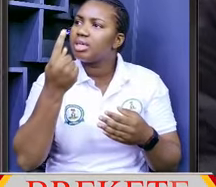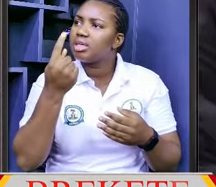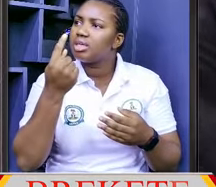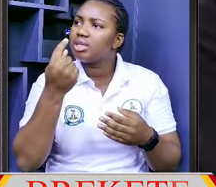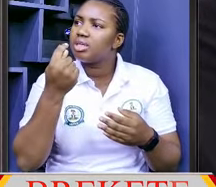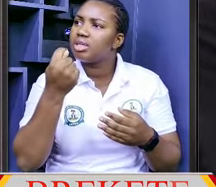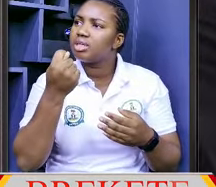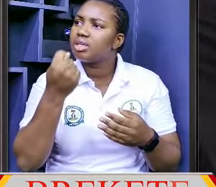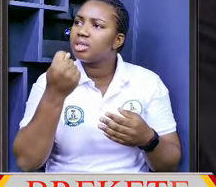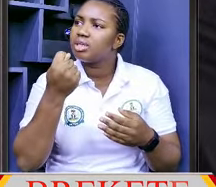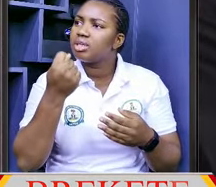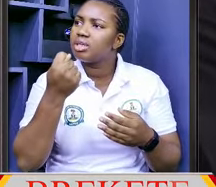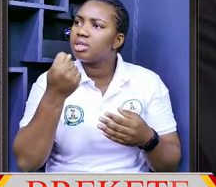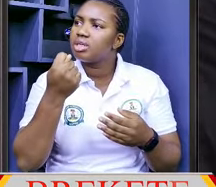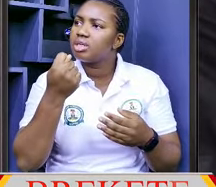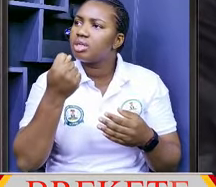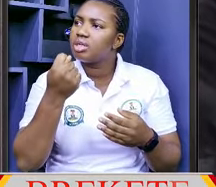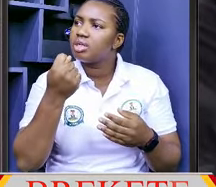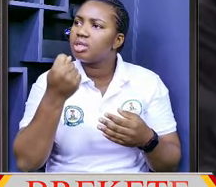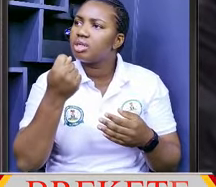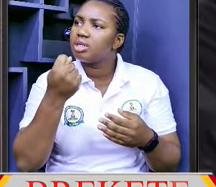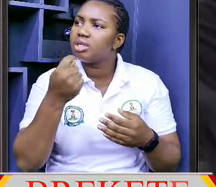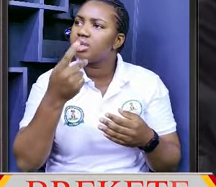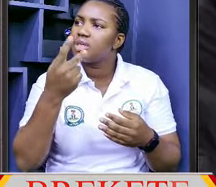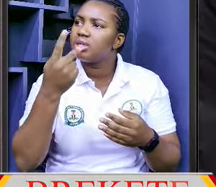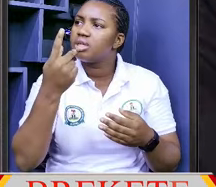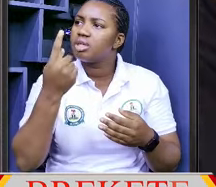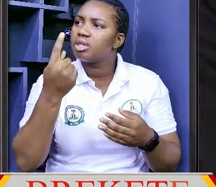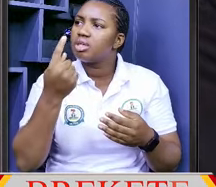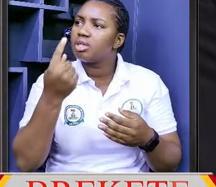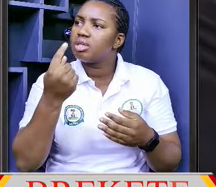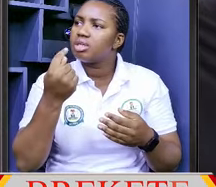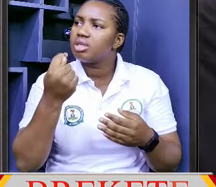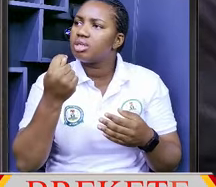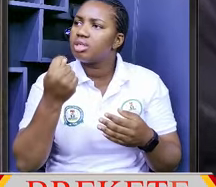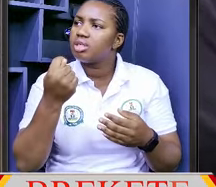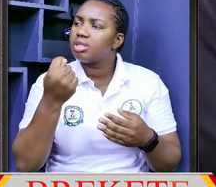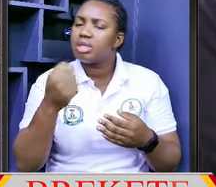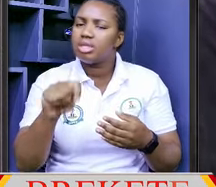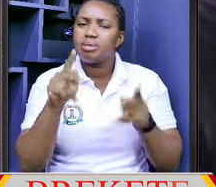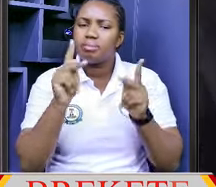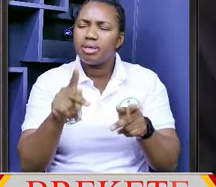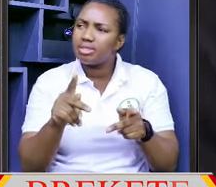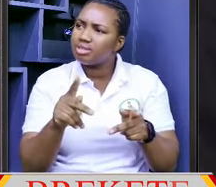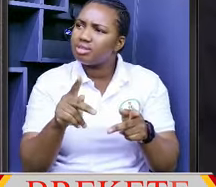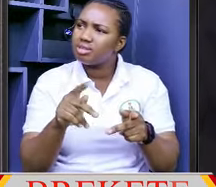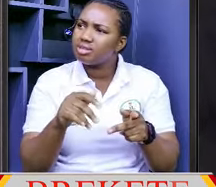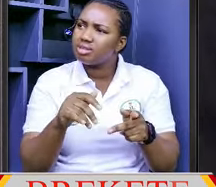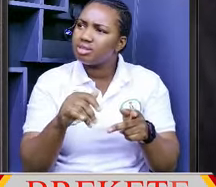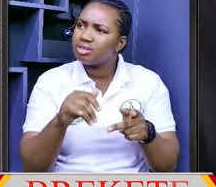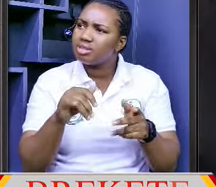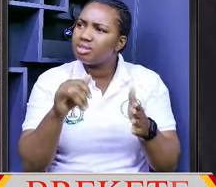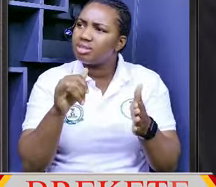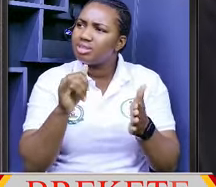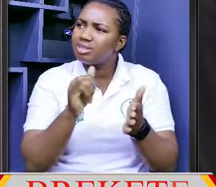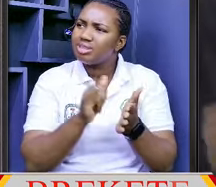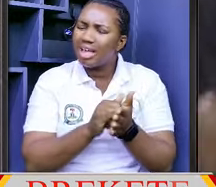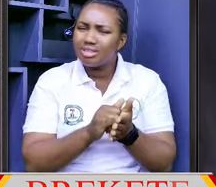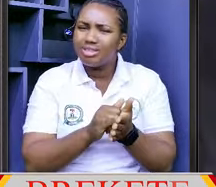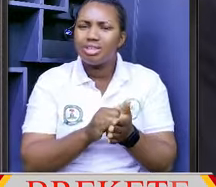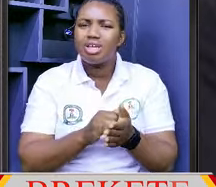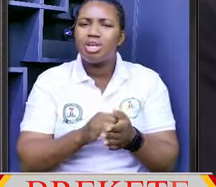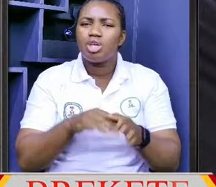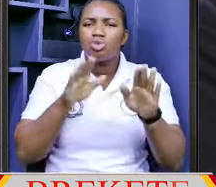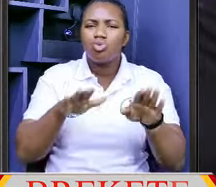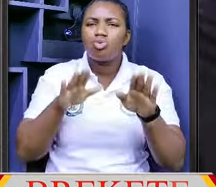granite keep. If they hungry, go carry the granite drink carry. They say why you carry person come put it the same, said the